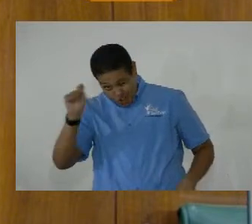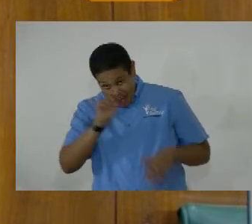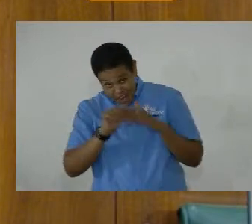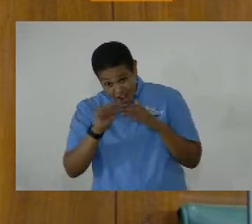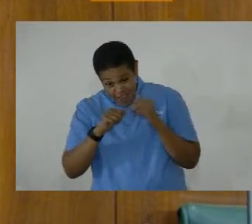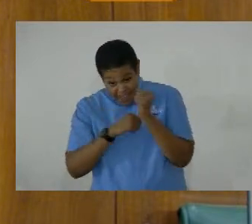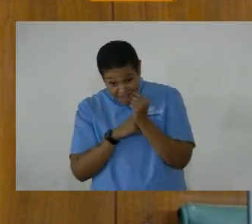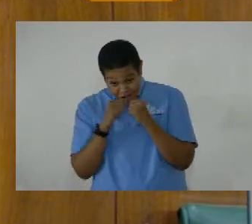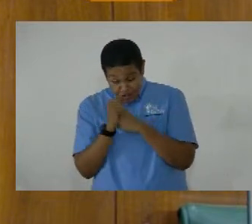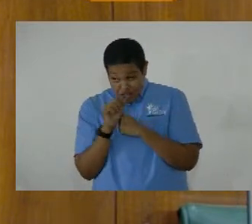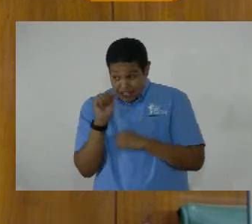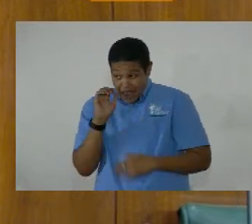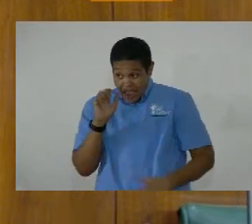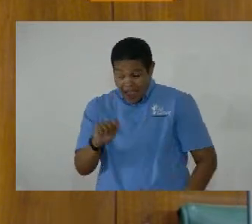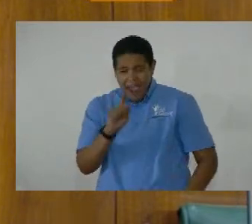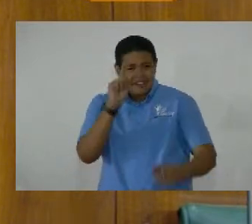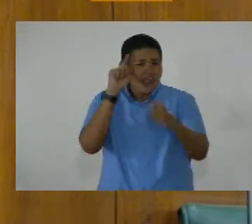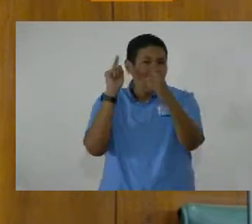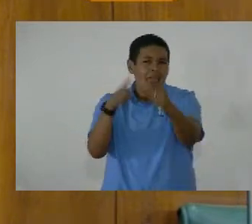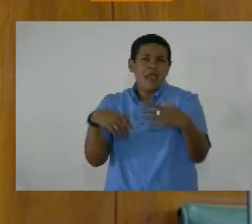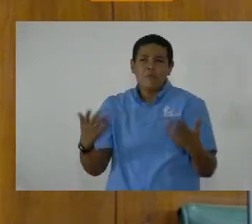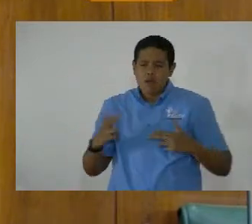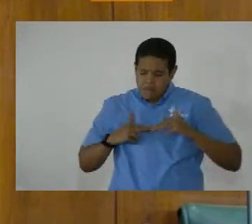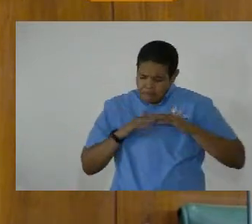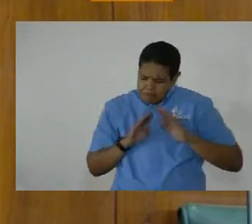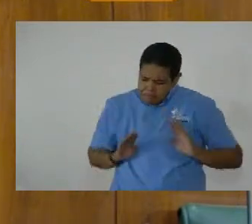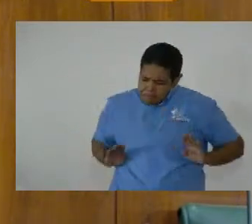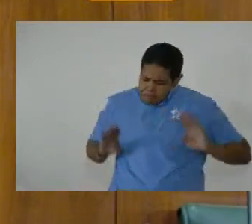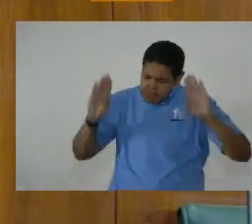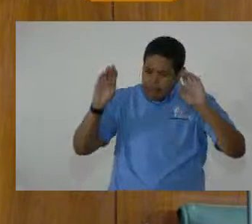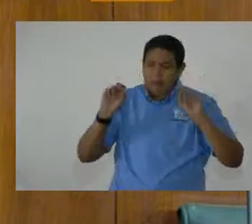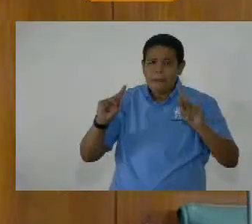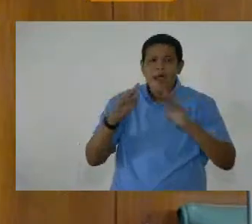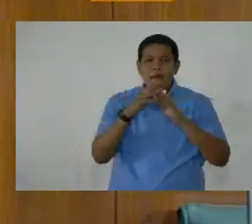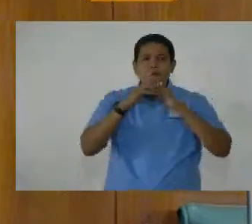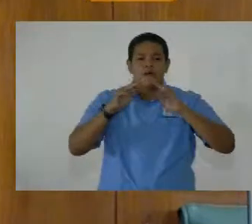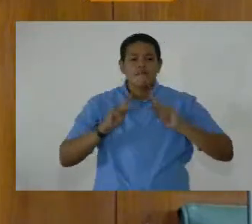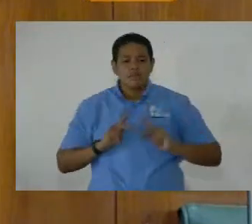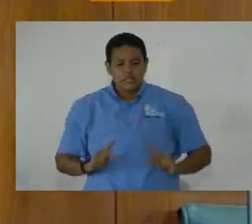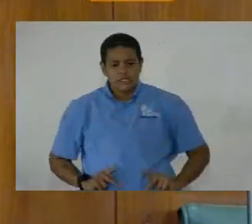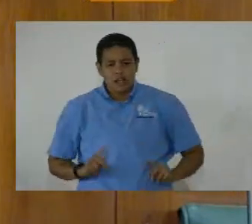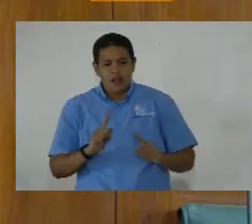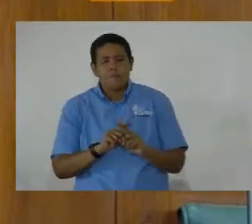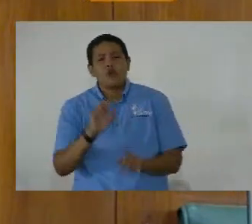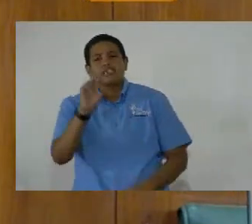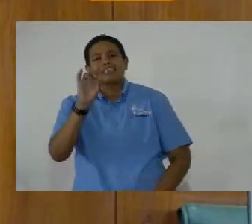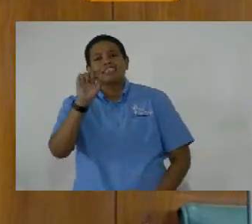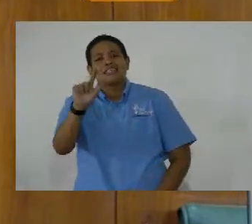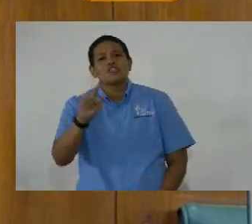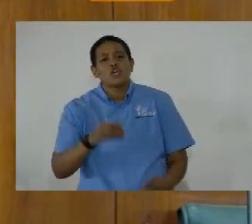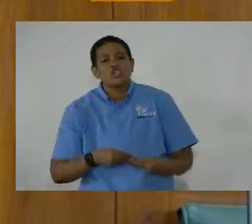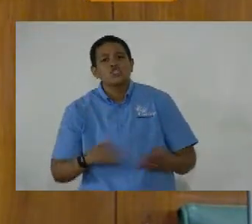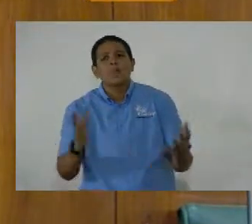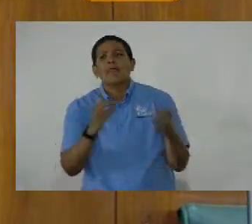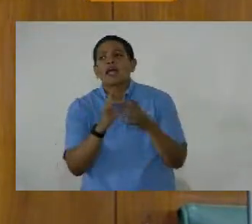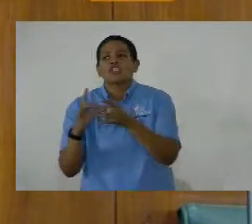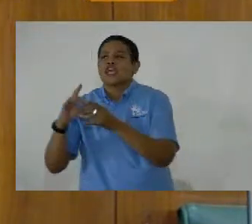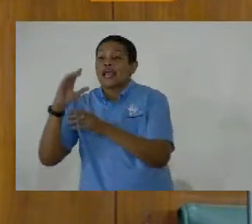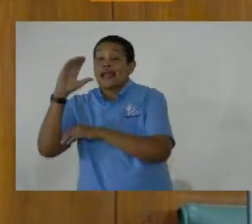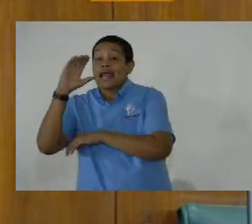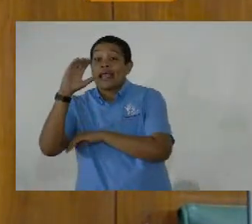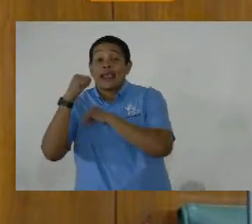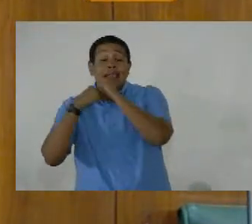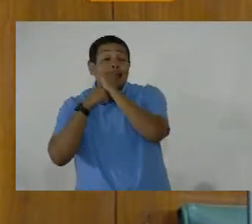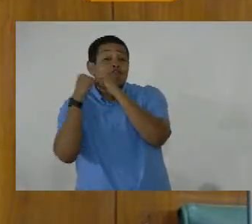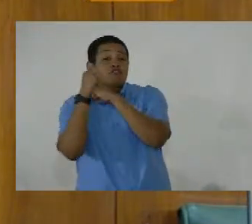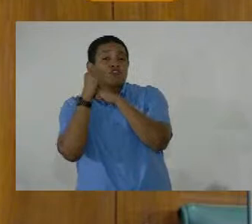infrastructure act aimed at rebuilding America's physical and digital supply chain infrastructure